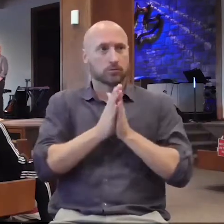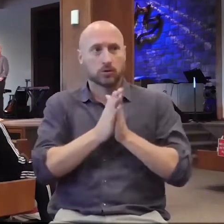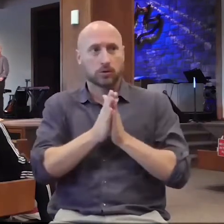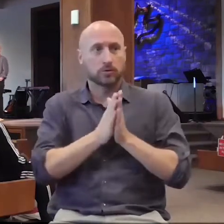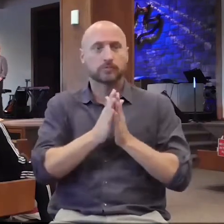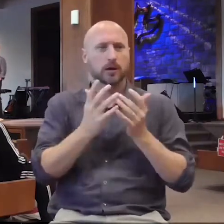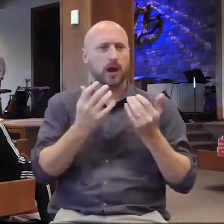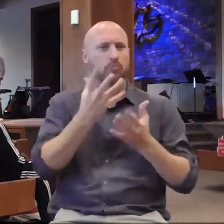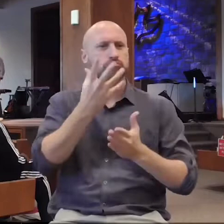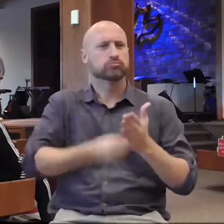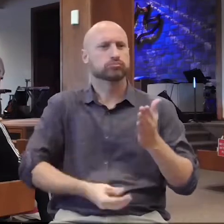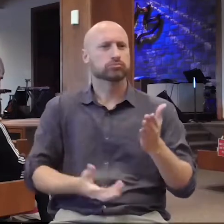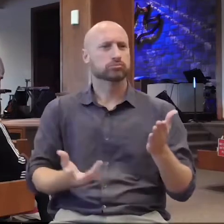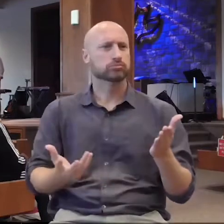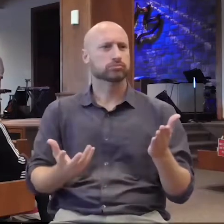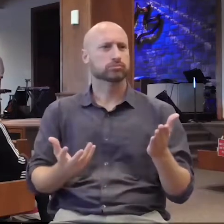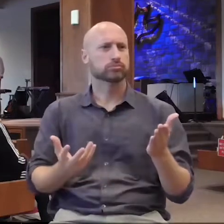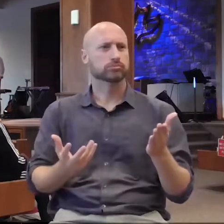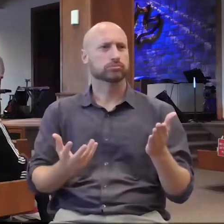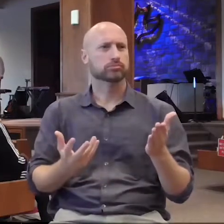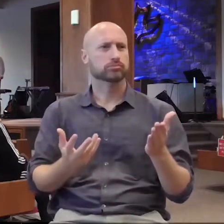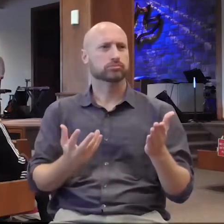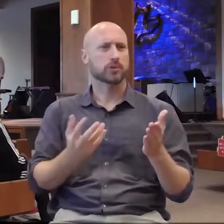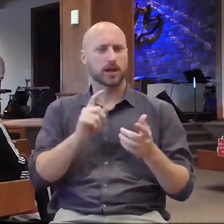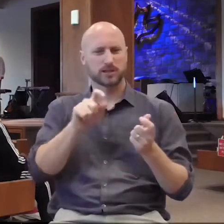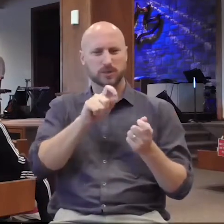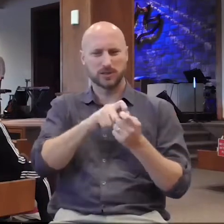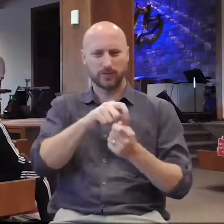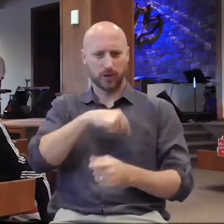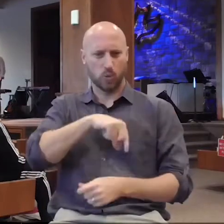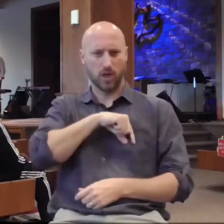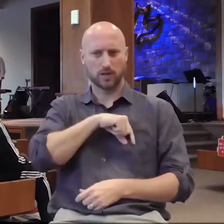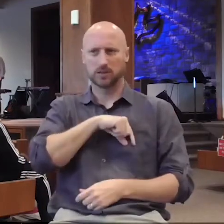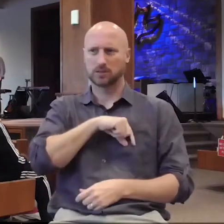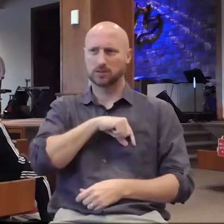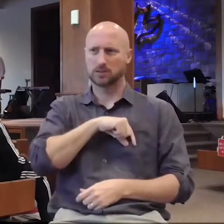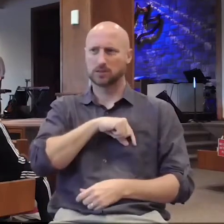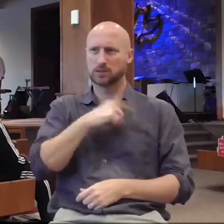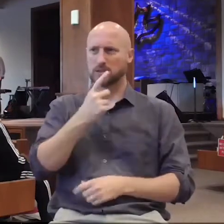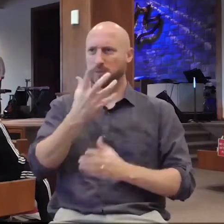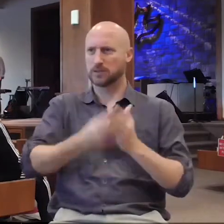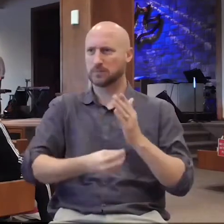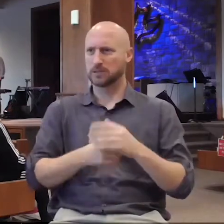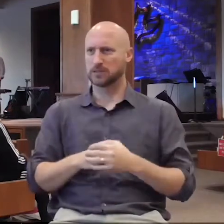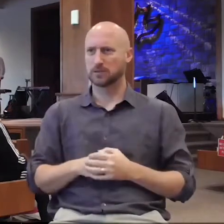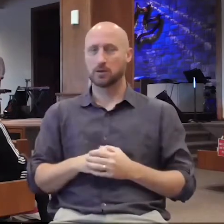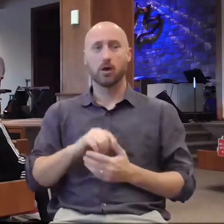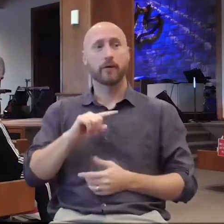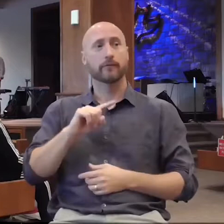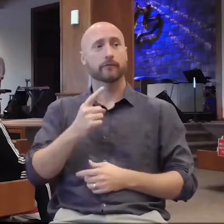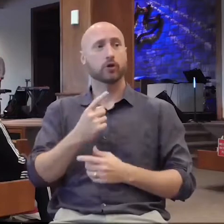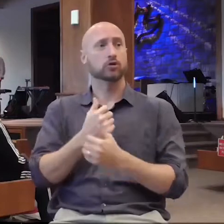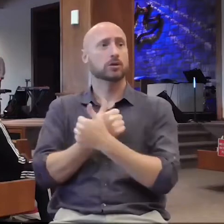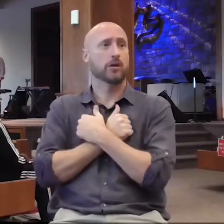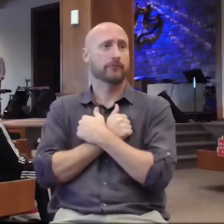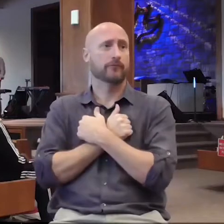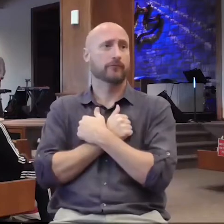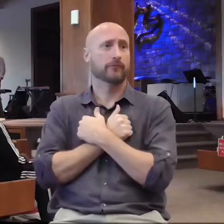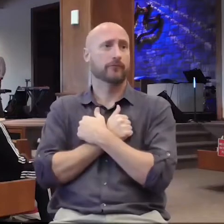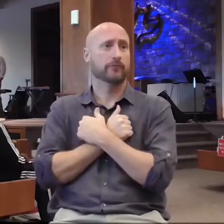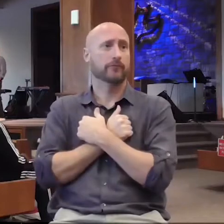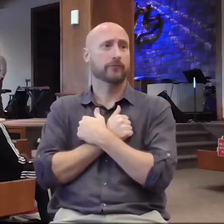anymore. There's a quality to it. It was first love. It